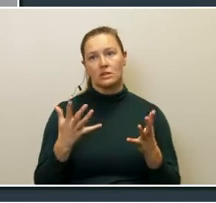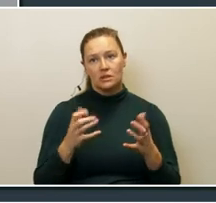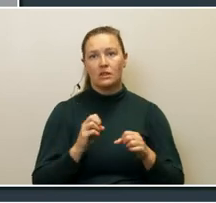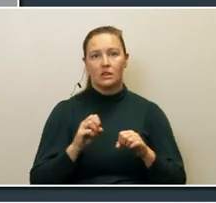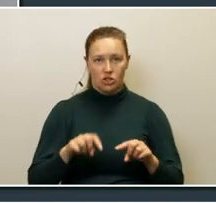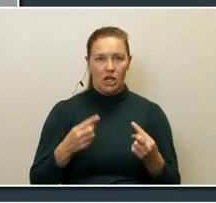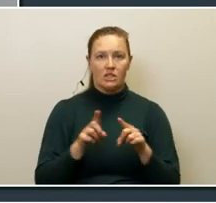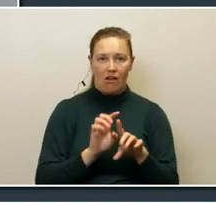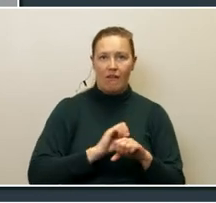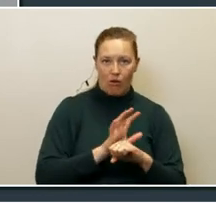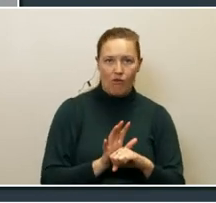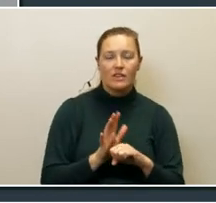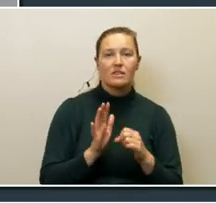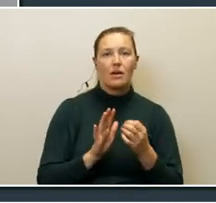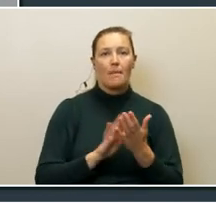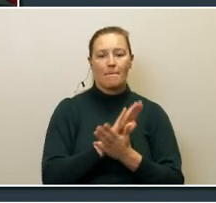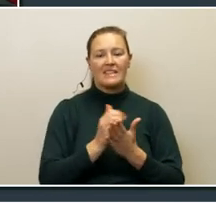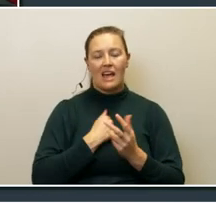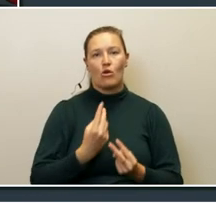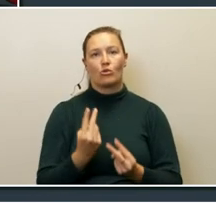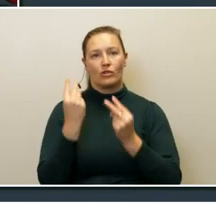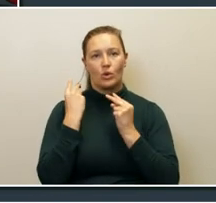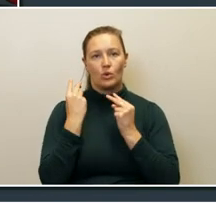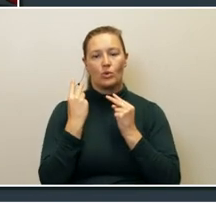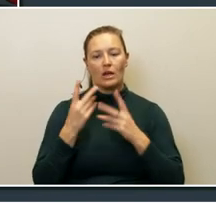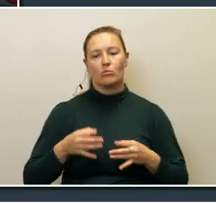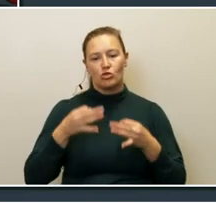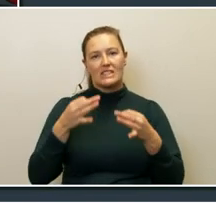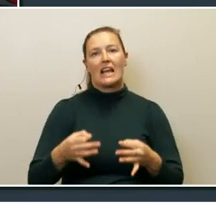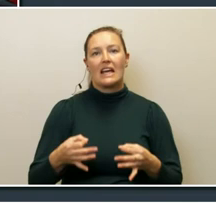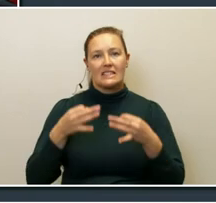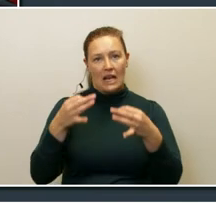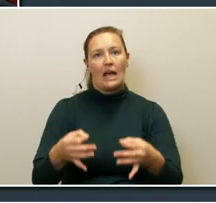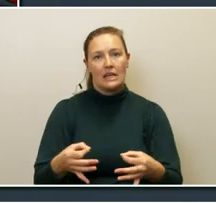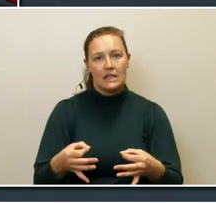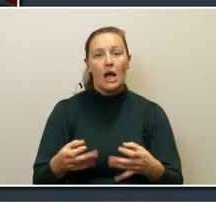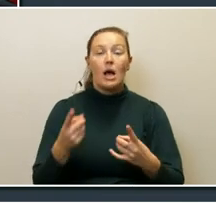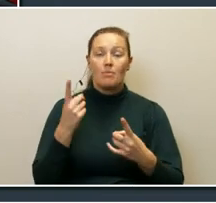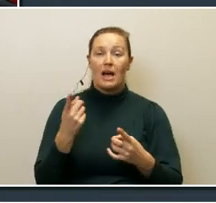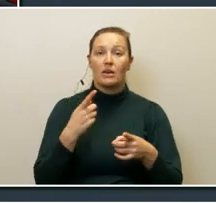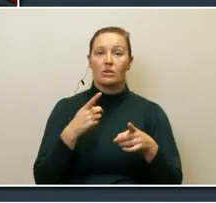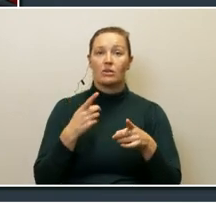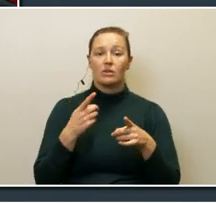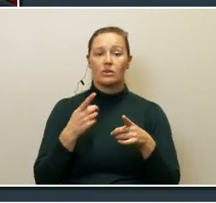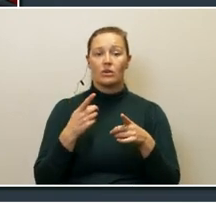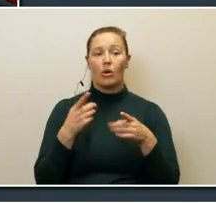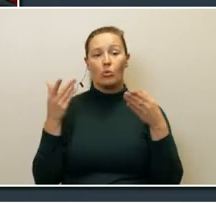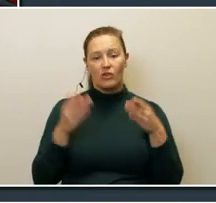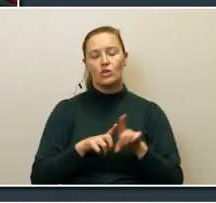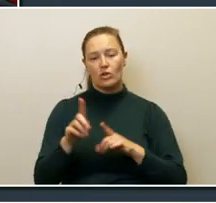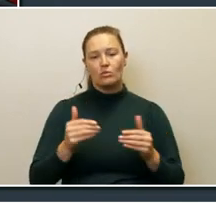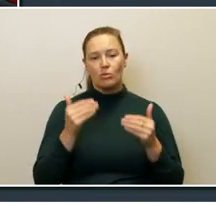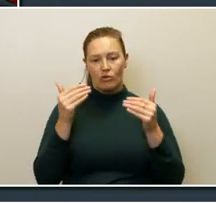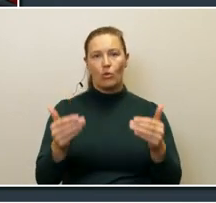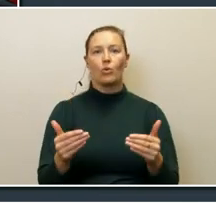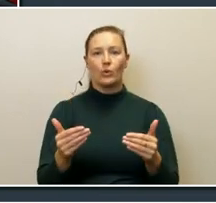had, did mean the review we're undertaking has been delayed. But certainly we are focused on moving ahead